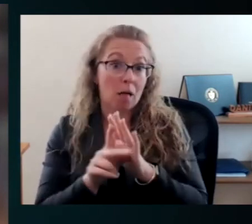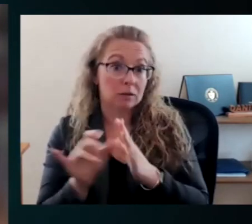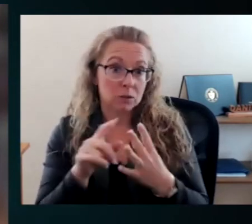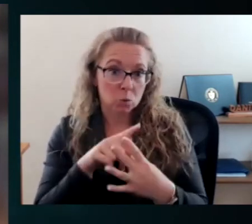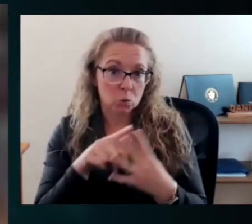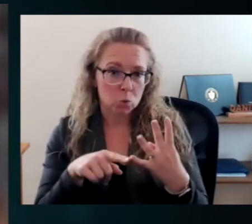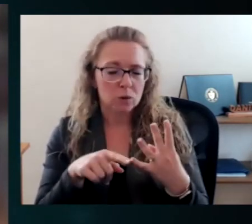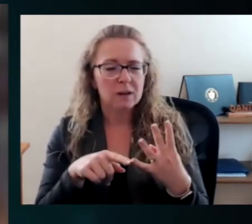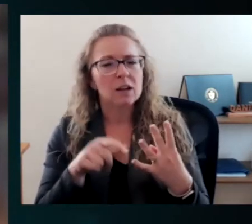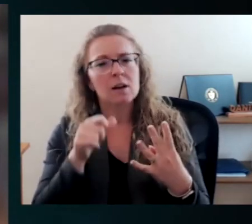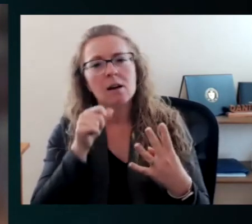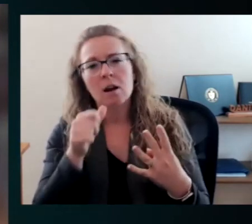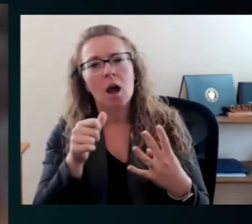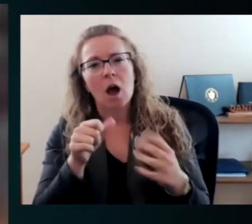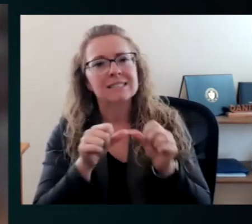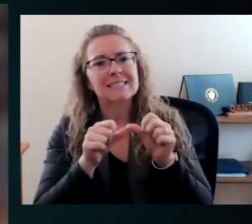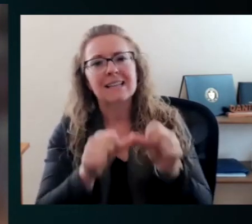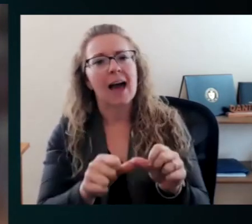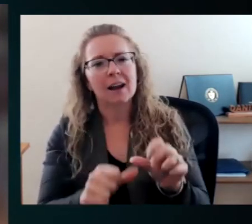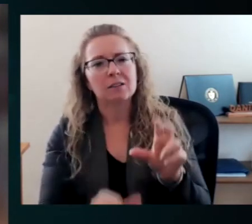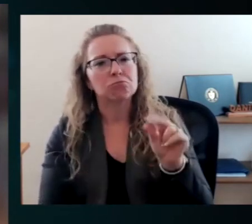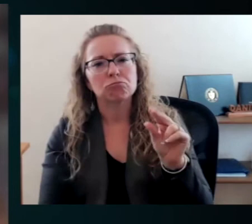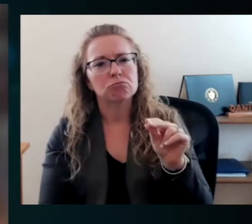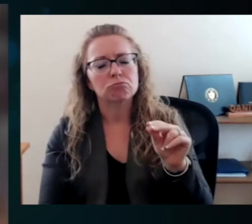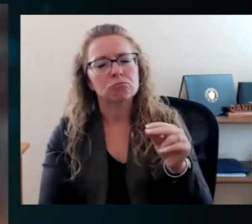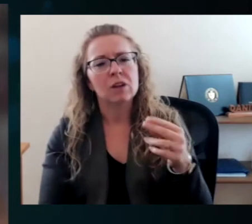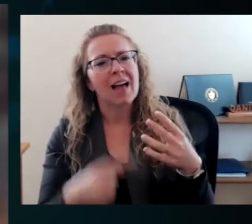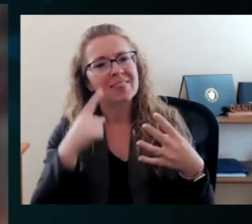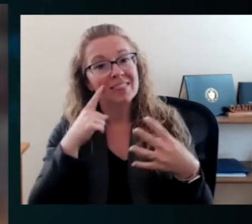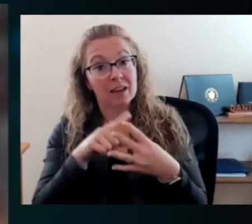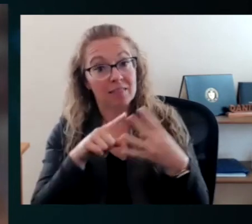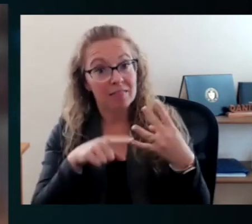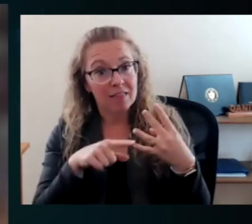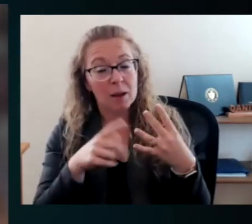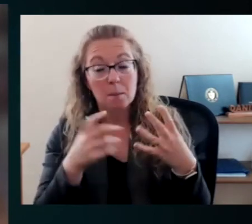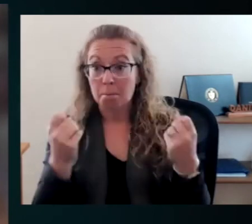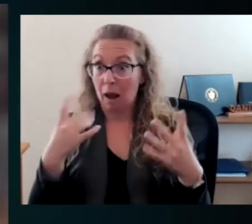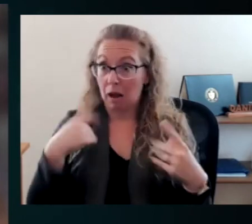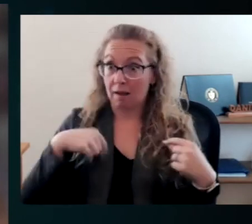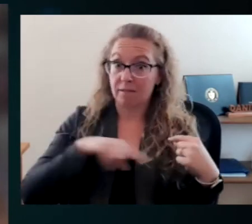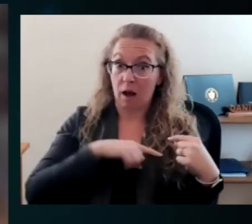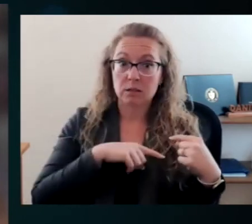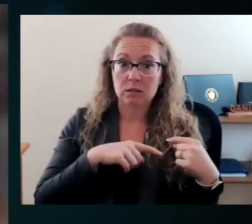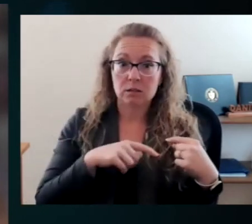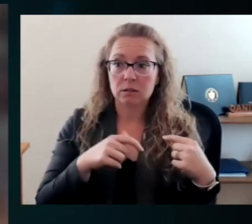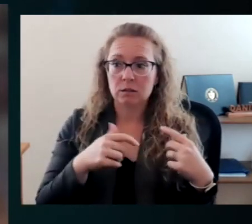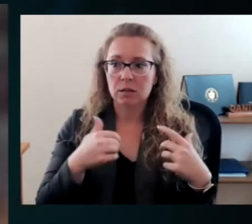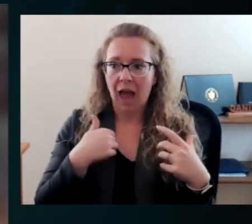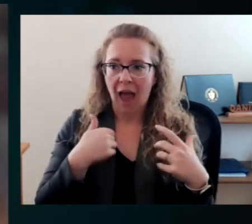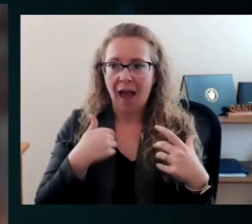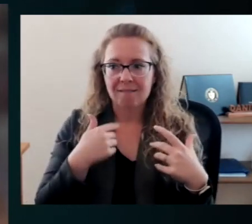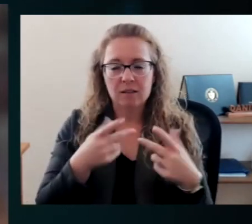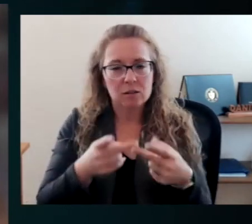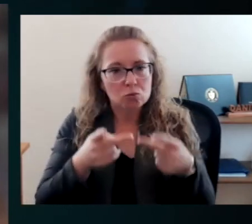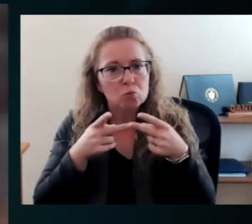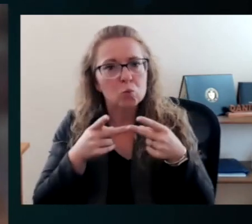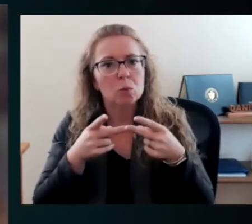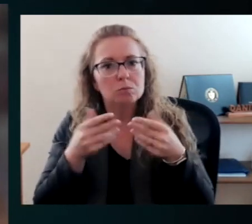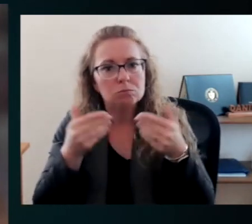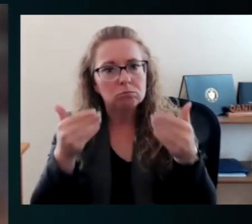as something static. I would like to think that a lot of us actually have a lot of room to actually make a